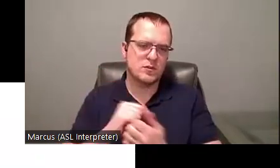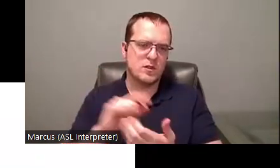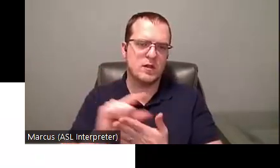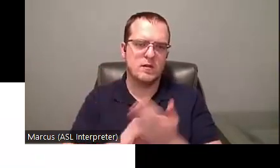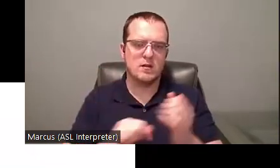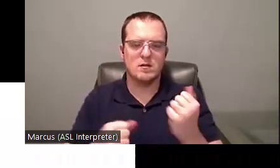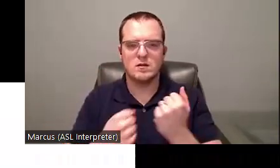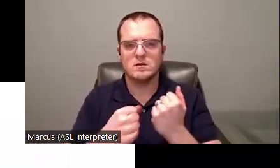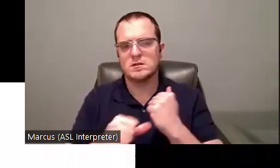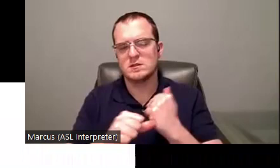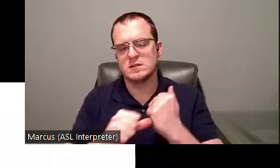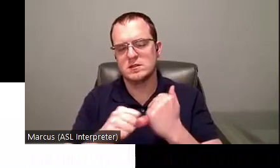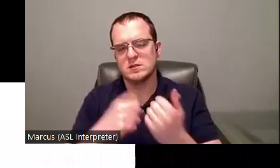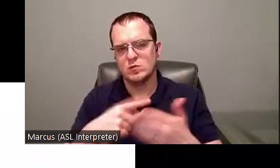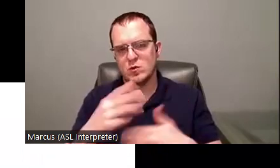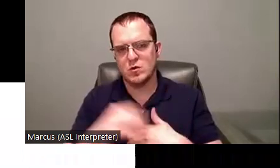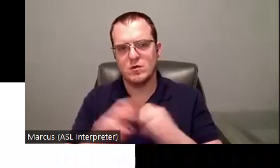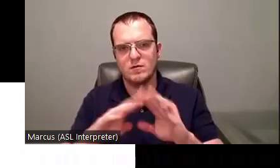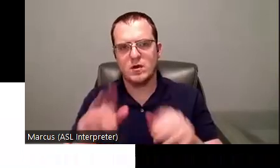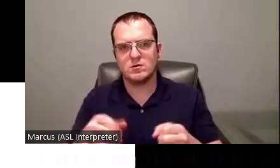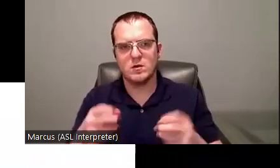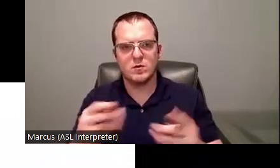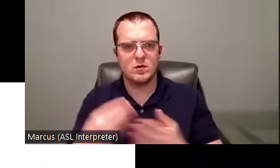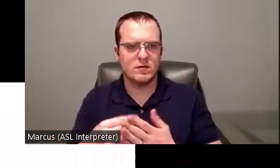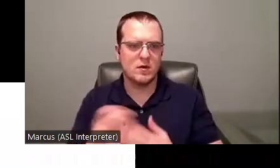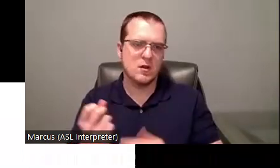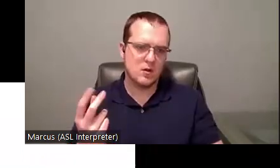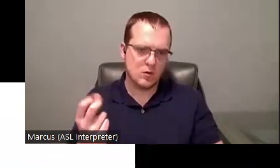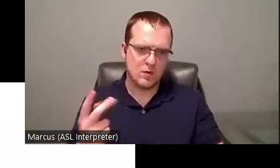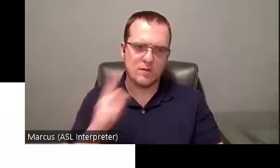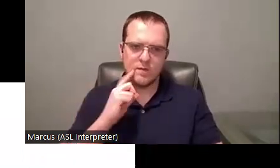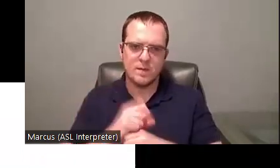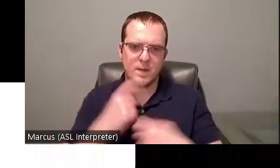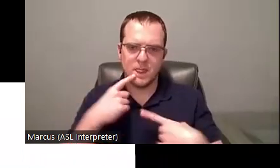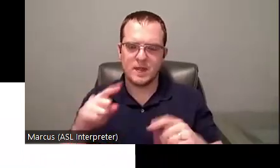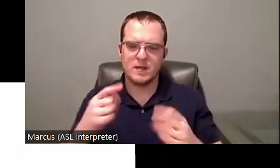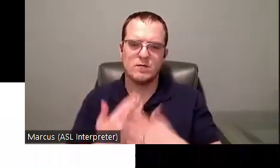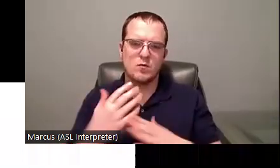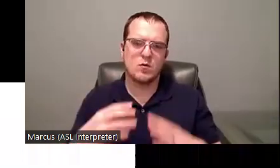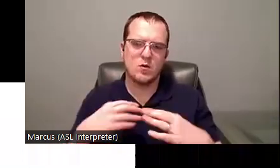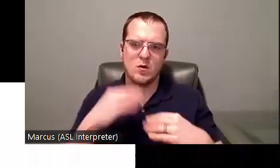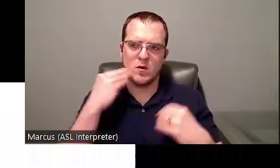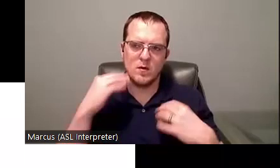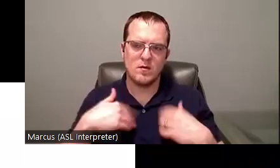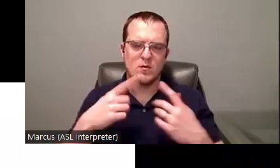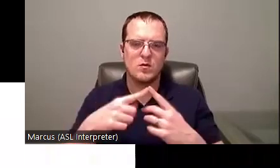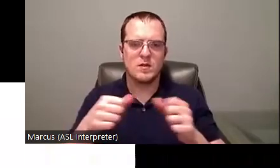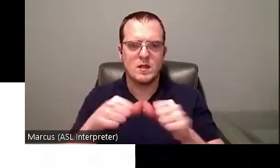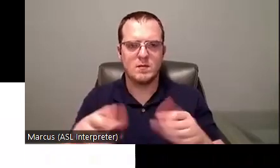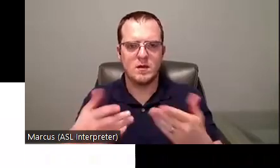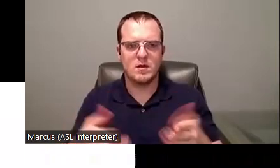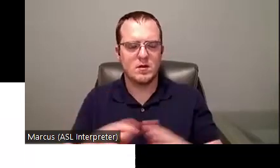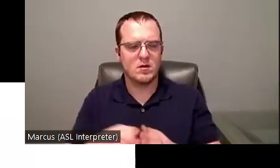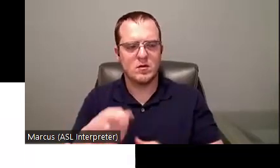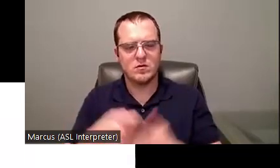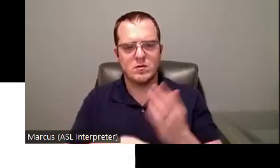programs through the Housing Opportunity Fund. 12 individuals were assisted in achieving home ownership through the HOF down payment and closing cost assistance